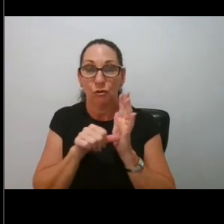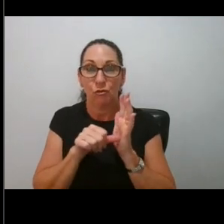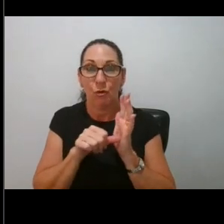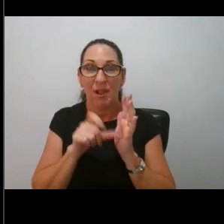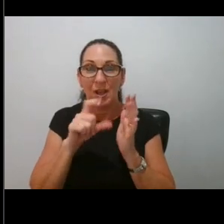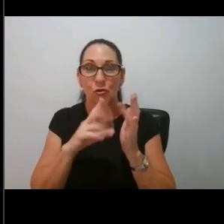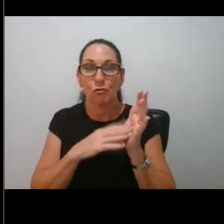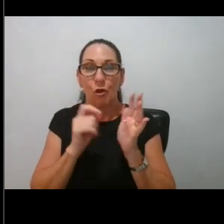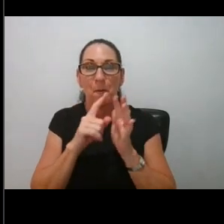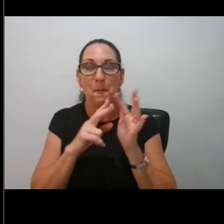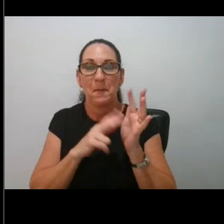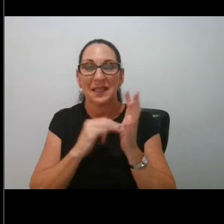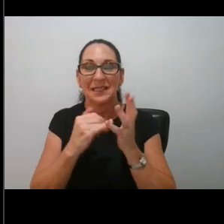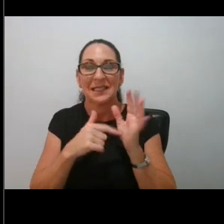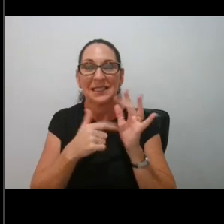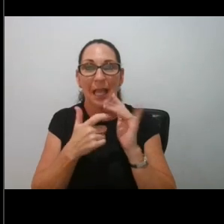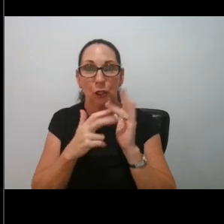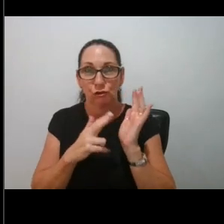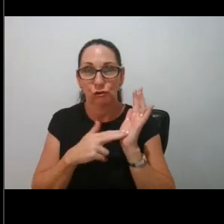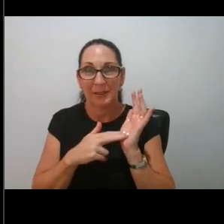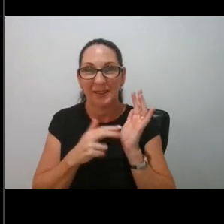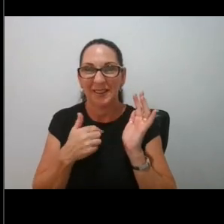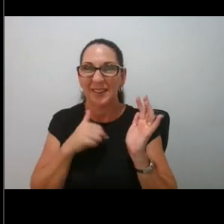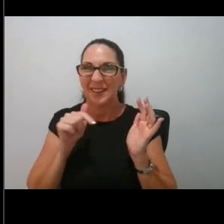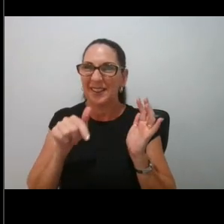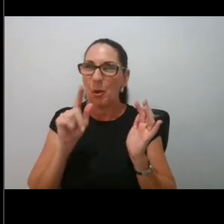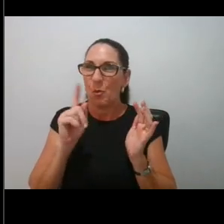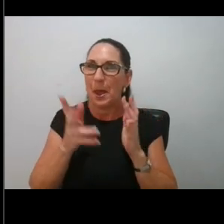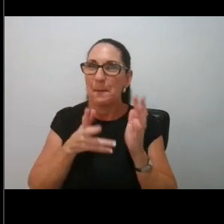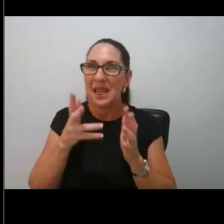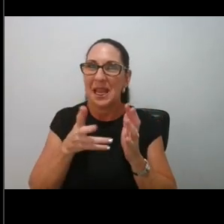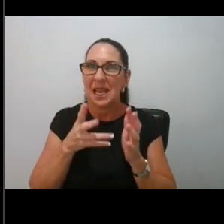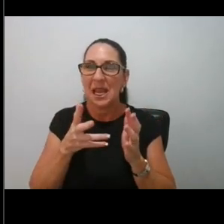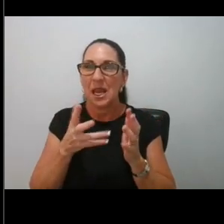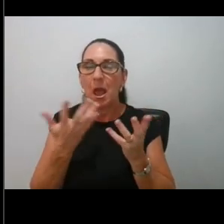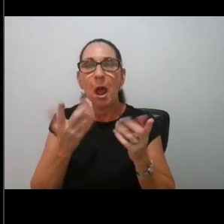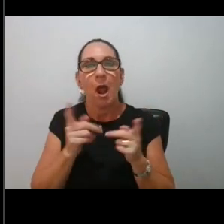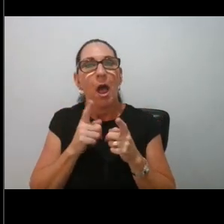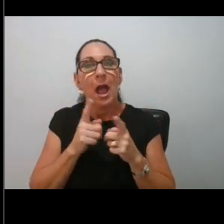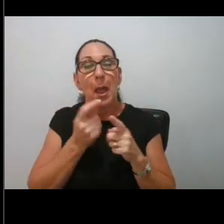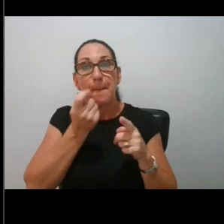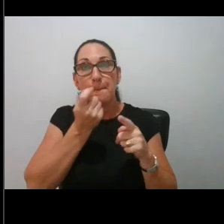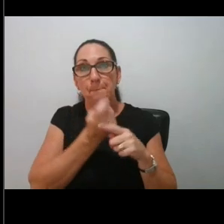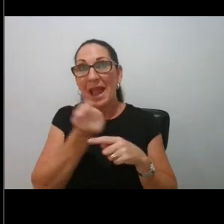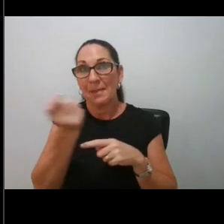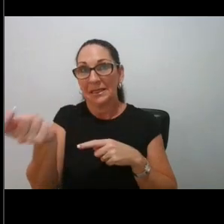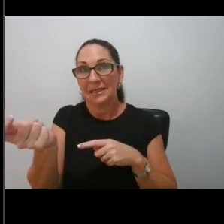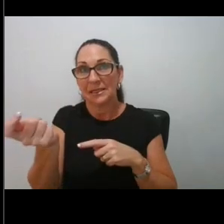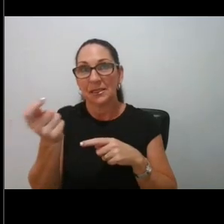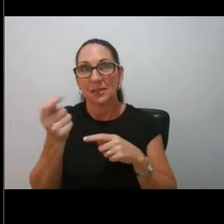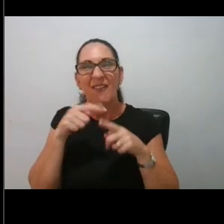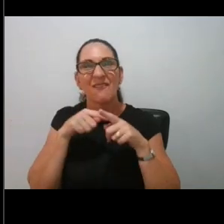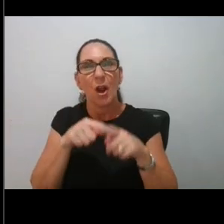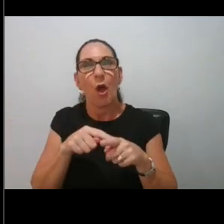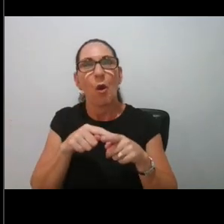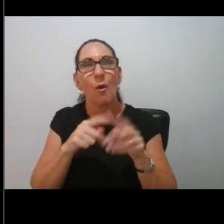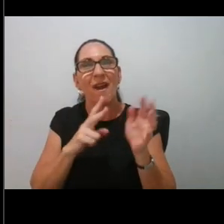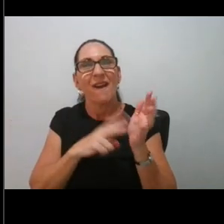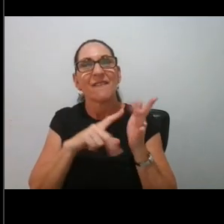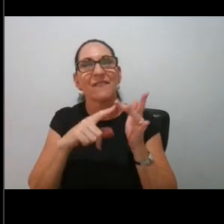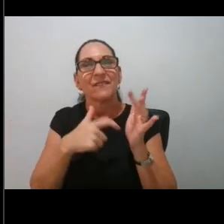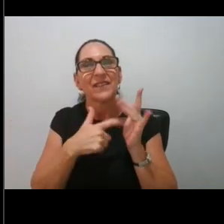to compensation, we mean a payment which is based on the victims of crime Assistance